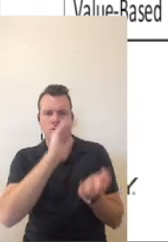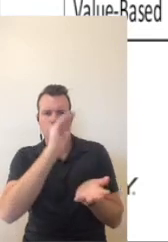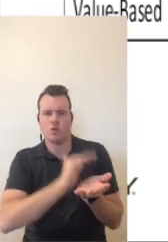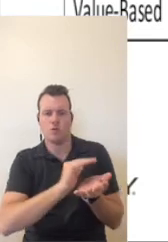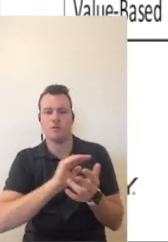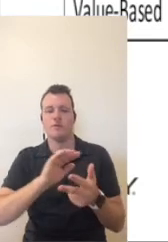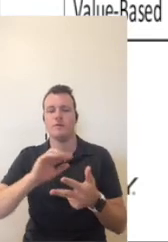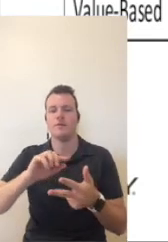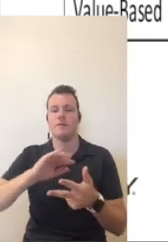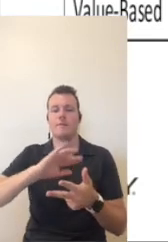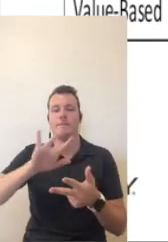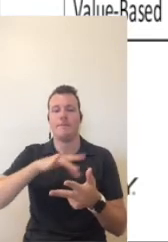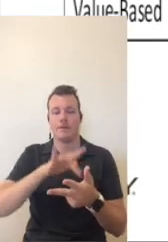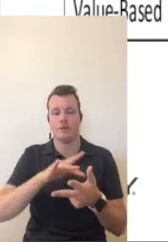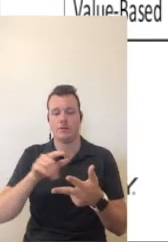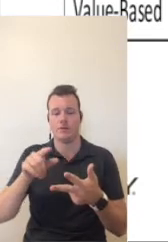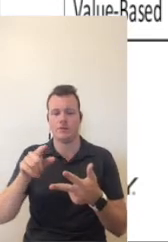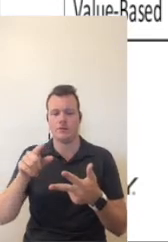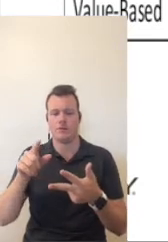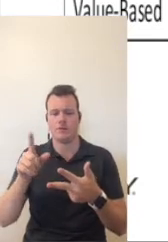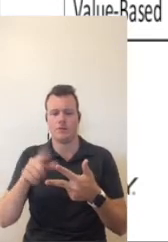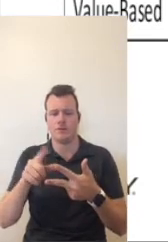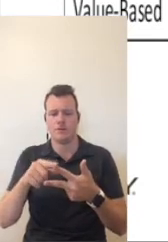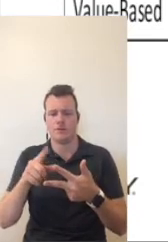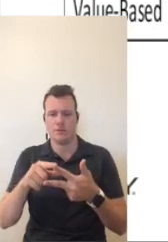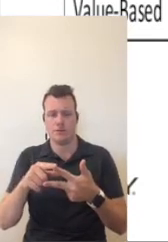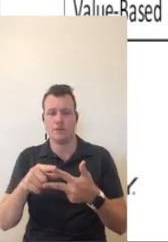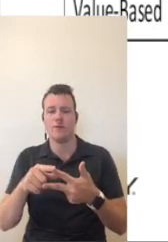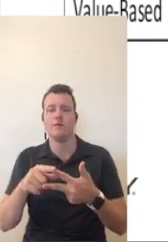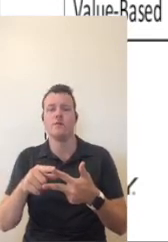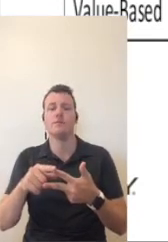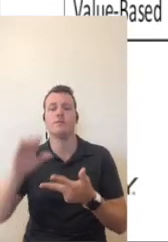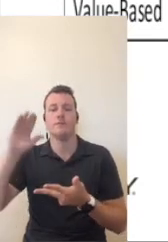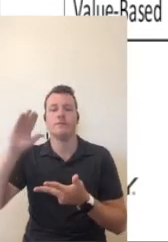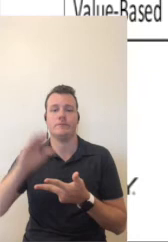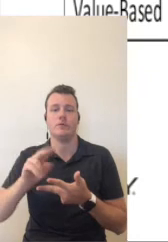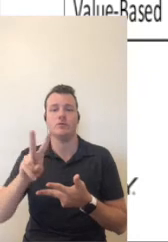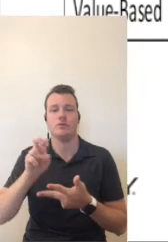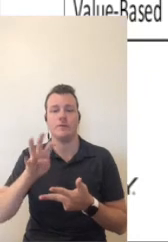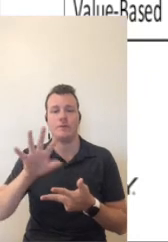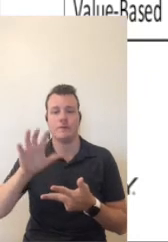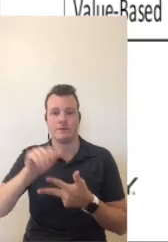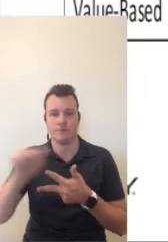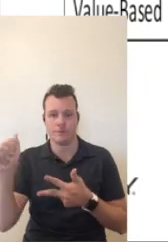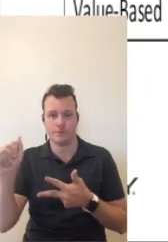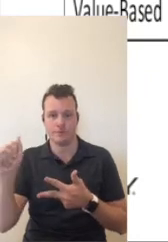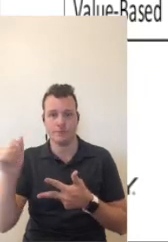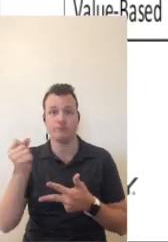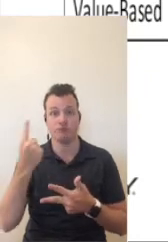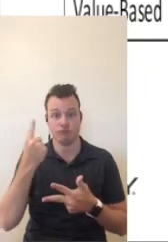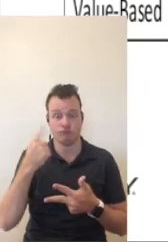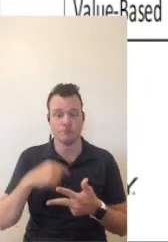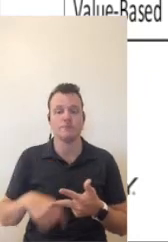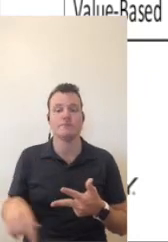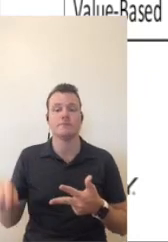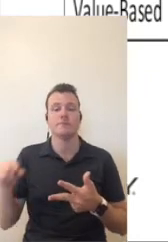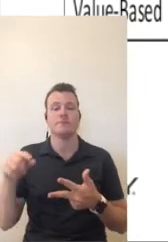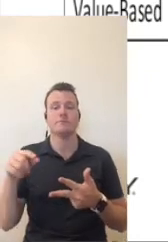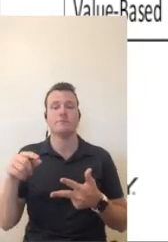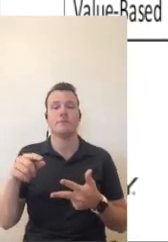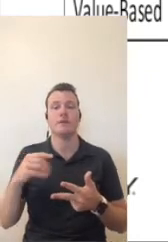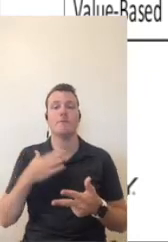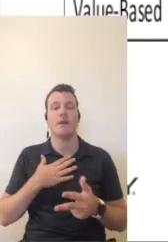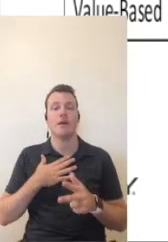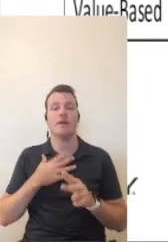of goods, is lower because I've negotiated a lower price in the middle column for cost plus reduced goods, and it's